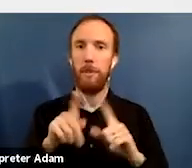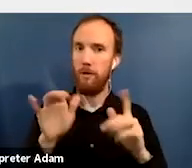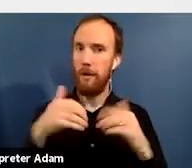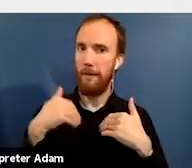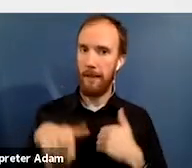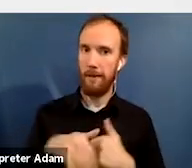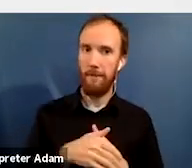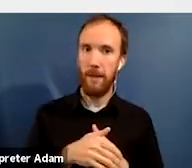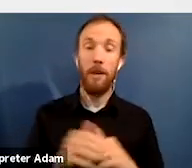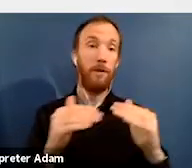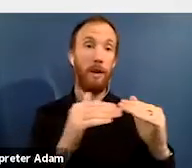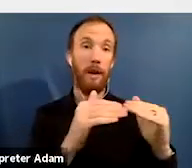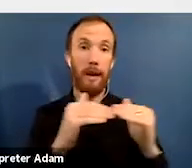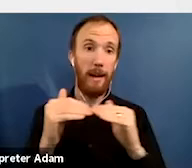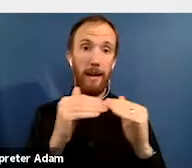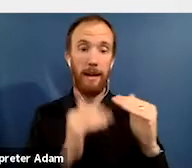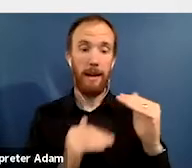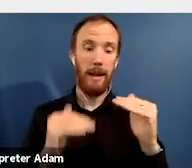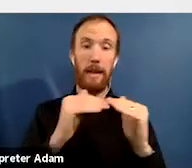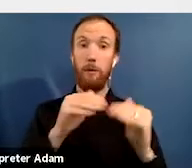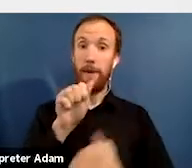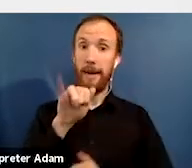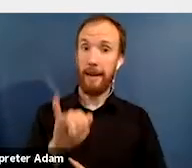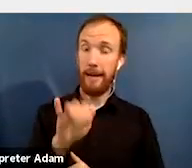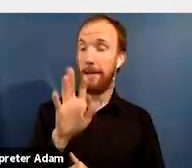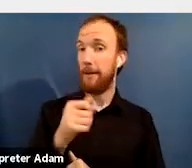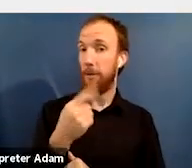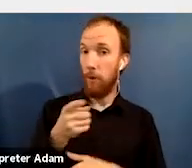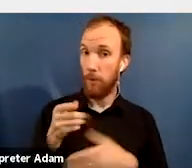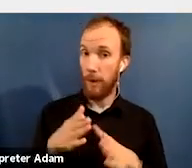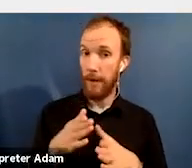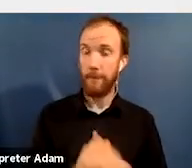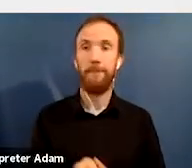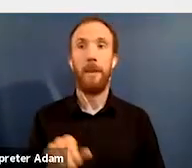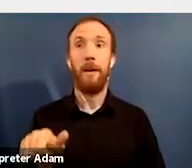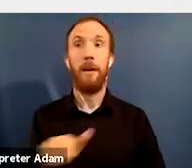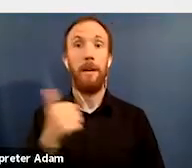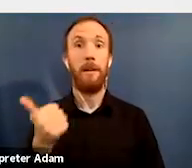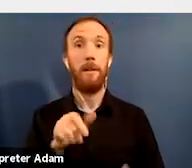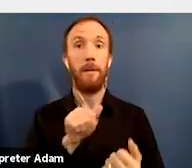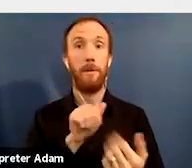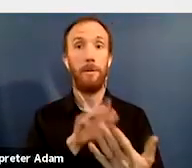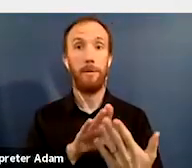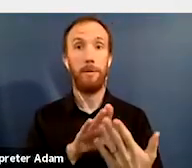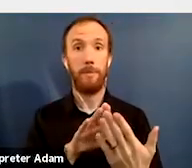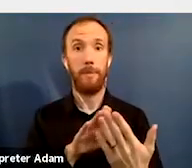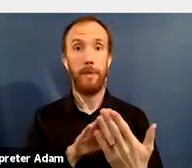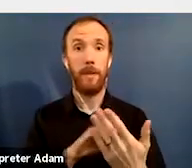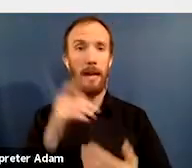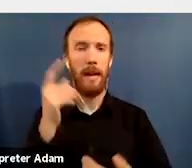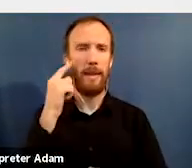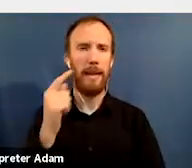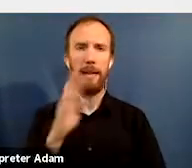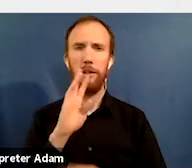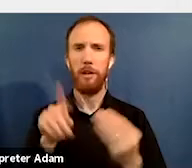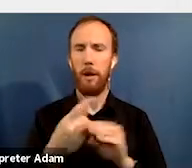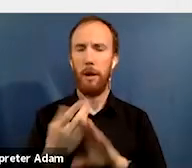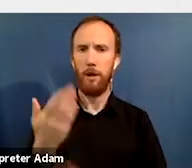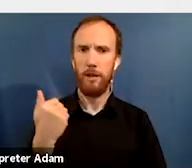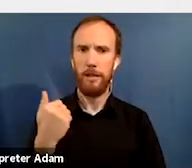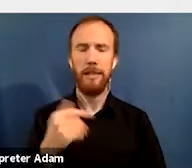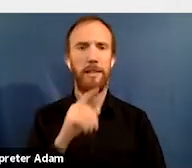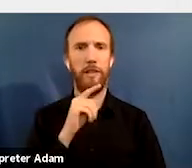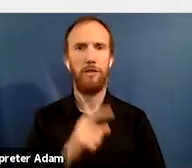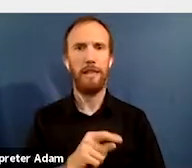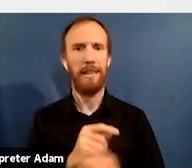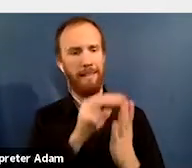way. I think that really helps to do that. Another way, which I think that I alluded to earlier, is also looking at the data sets that